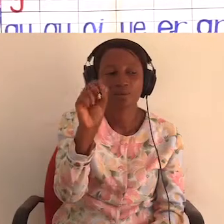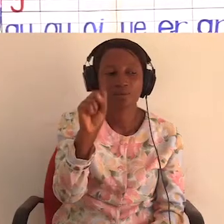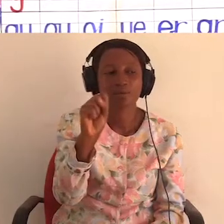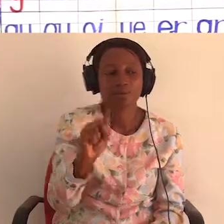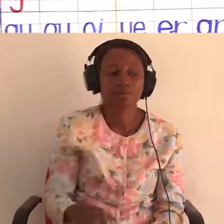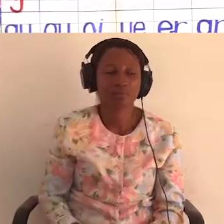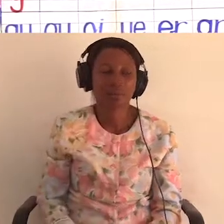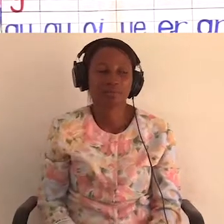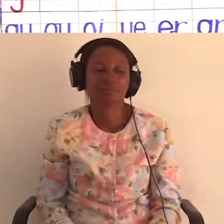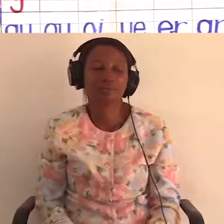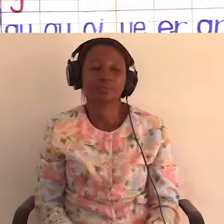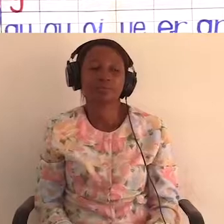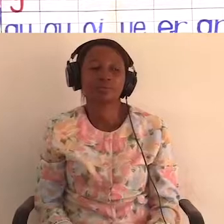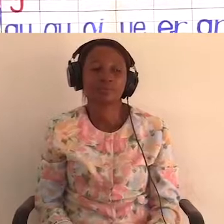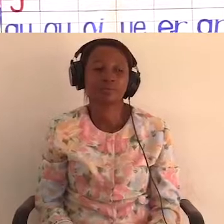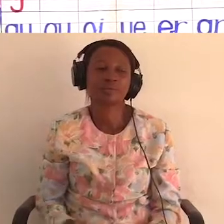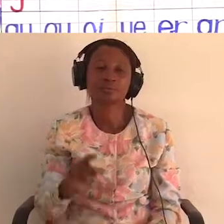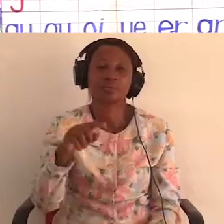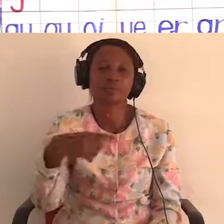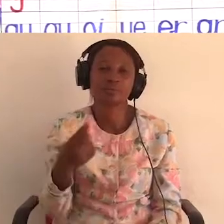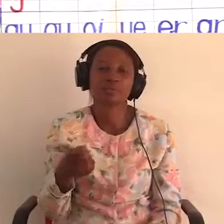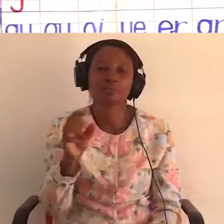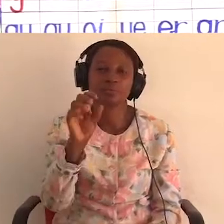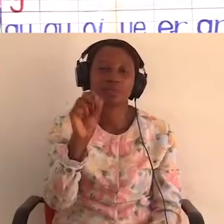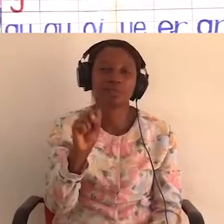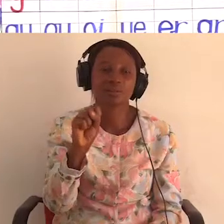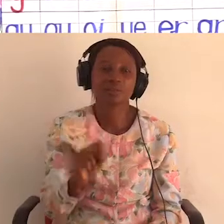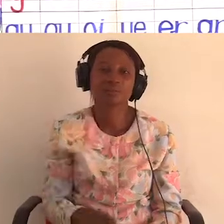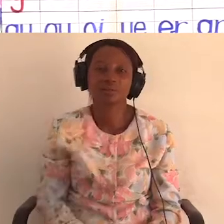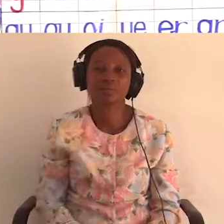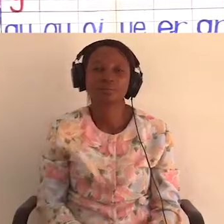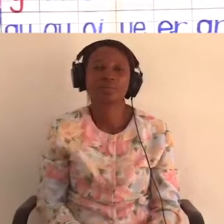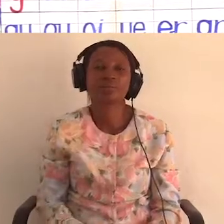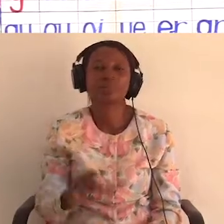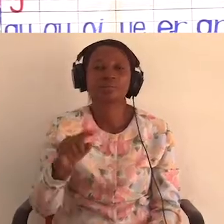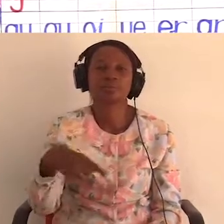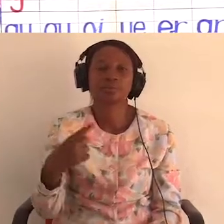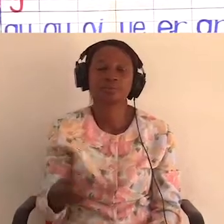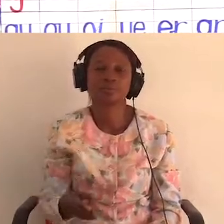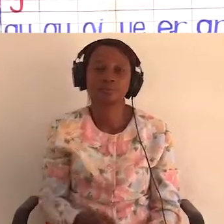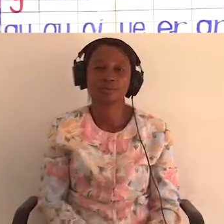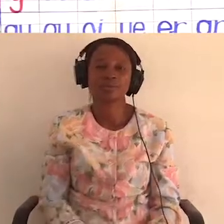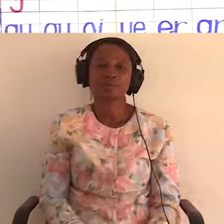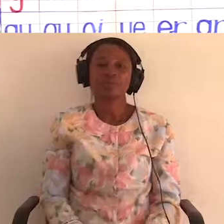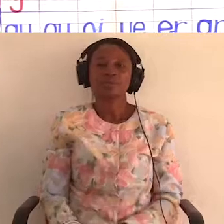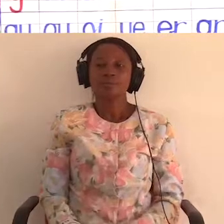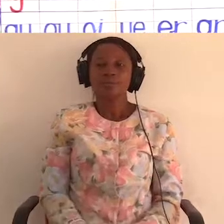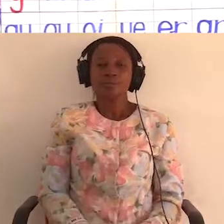s, s. Again, s. The next one.